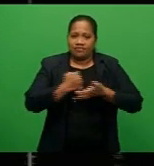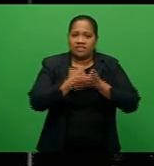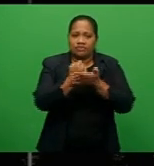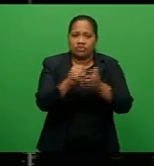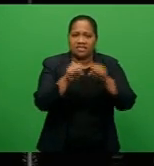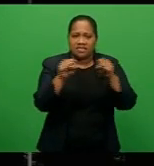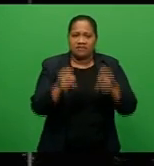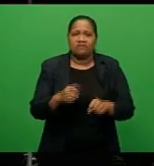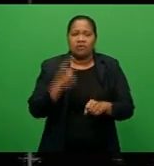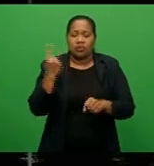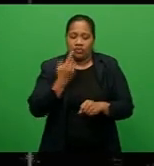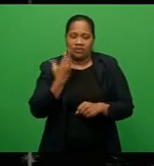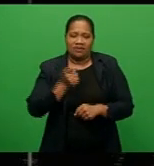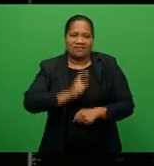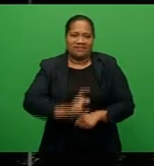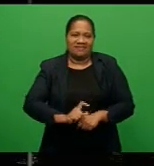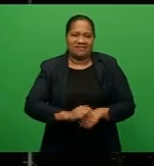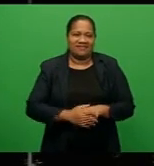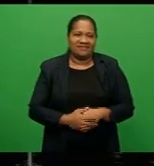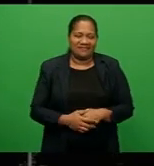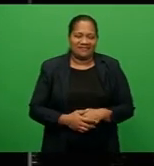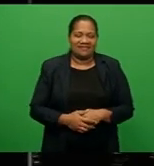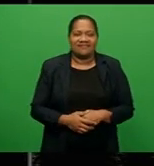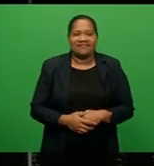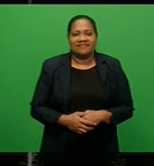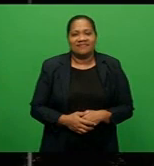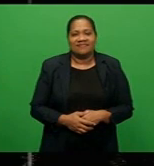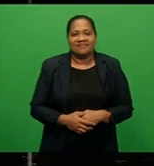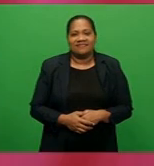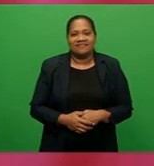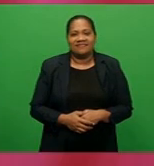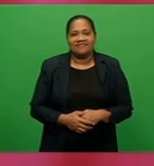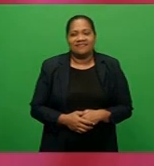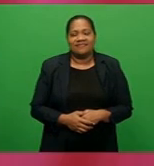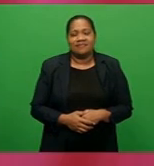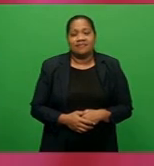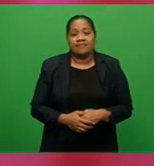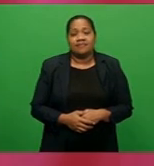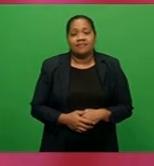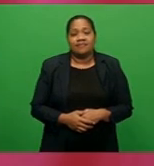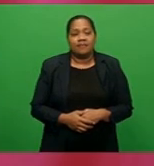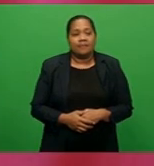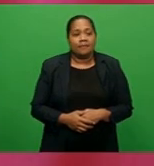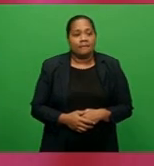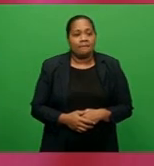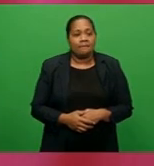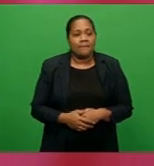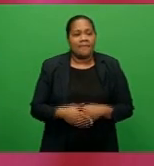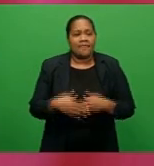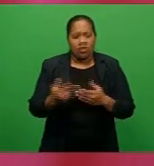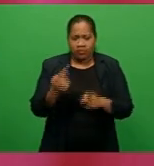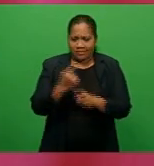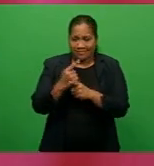system for those diagnosed with cancer. Koroi Tandulala reports. As the doctor was talking to me,